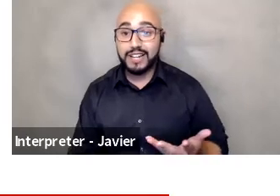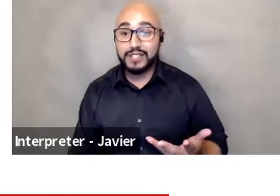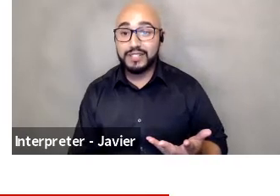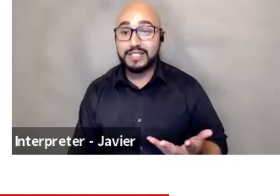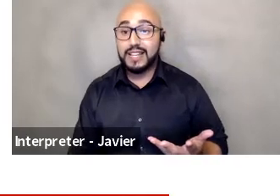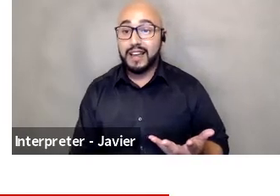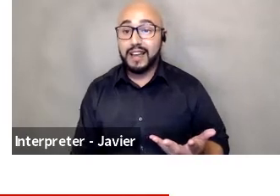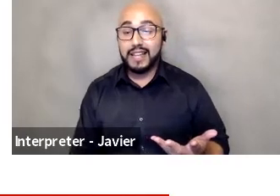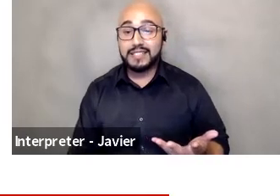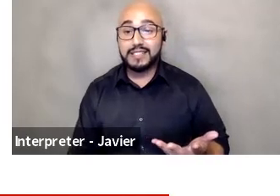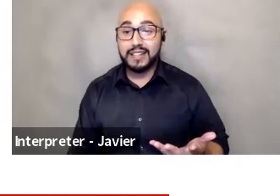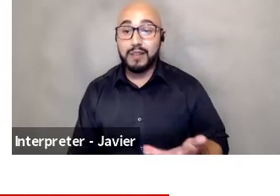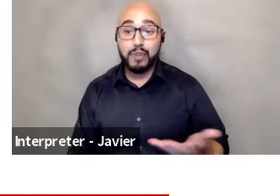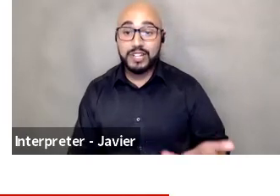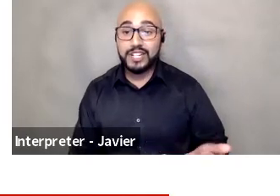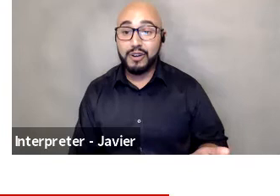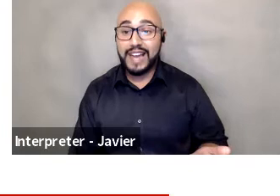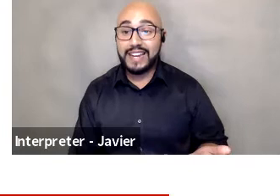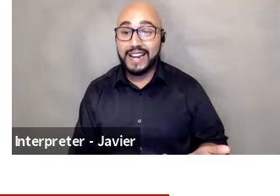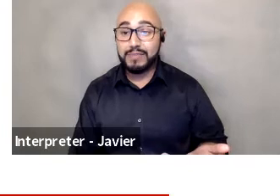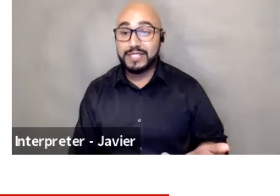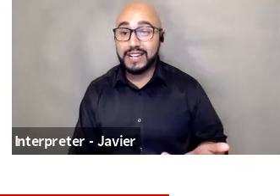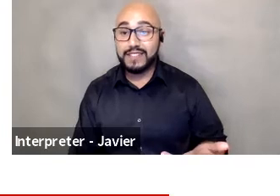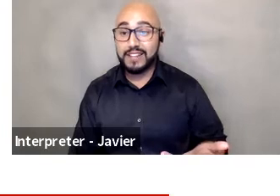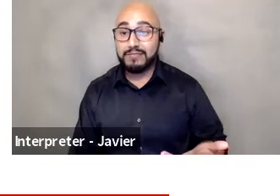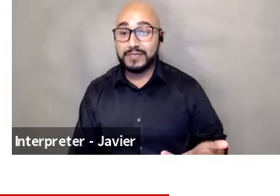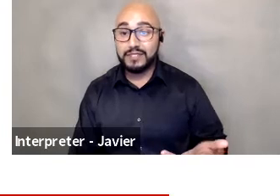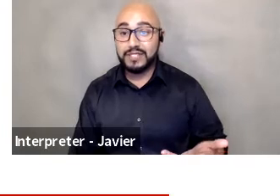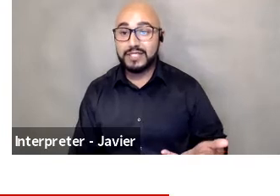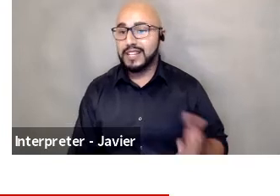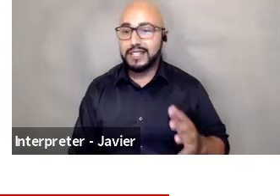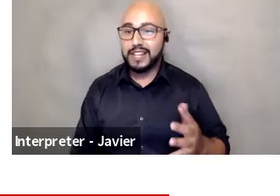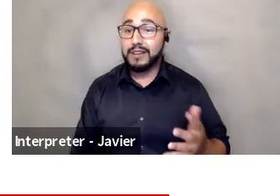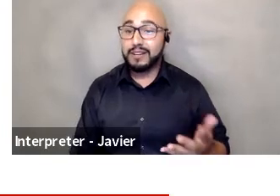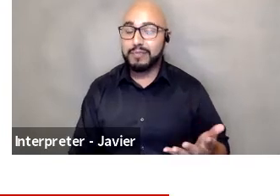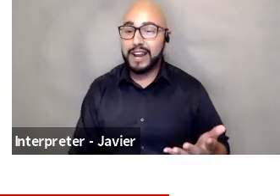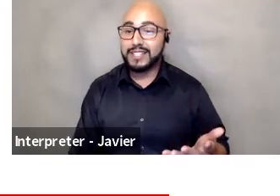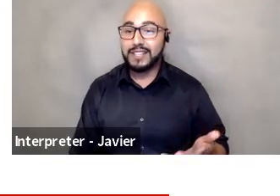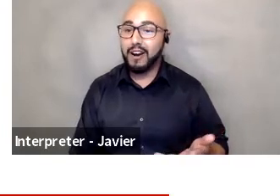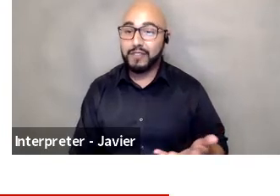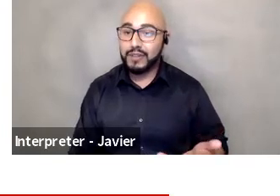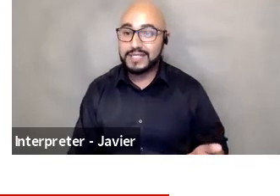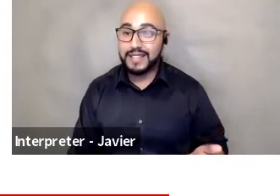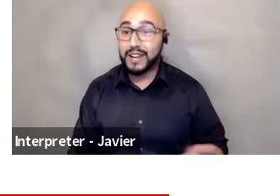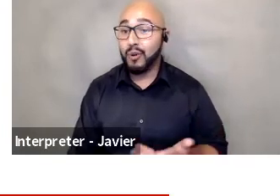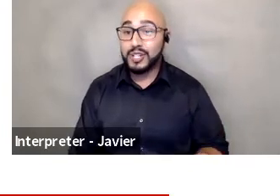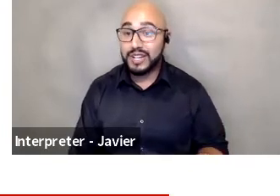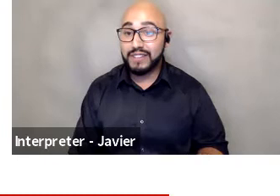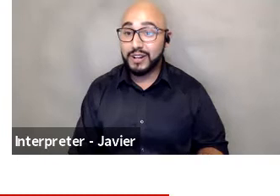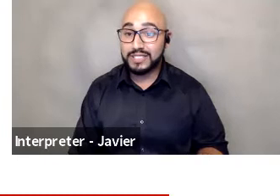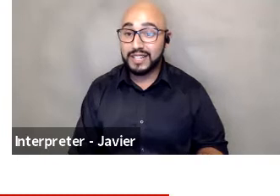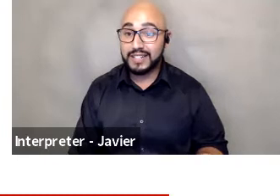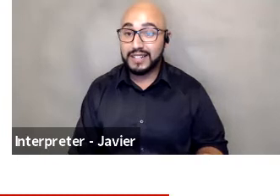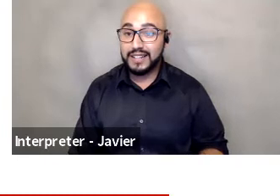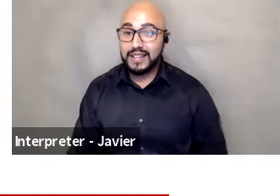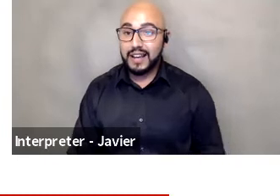especially our deaf students, it's important to know that 90% of deaf students, their parents aren't fluent in sign or don't even